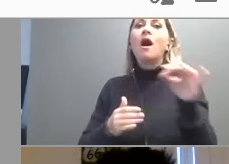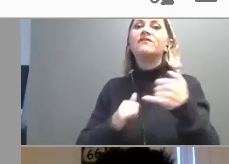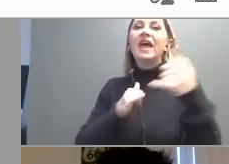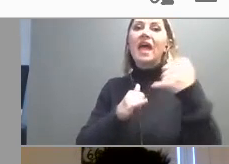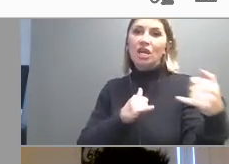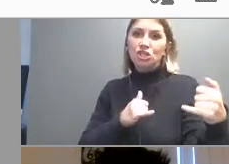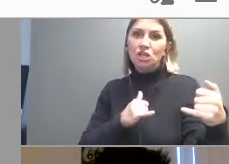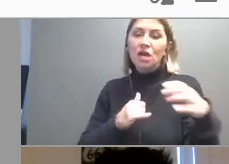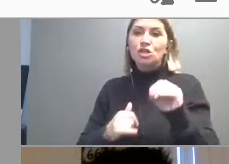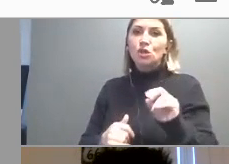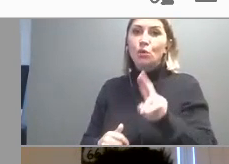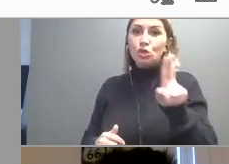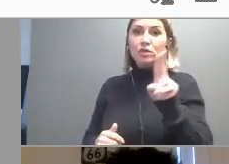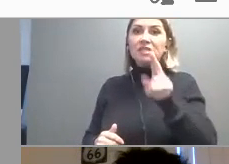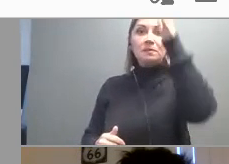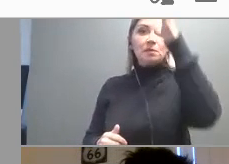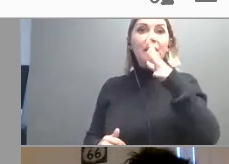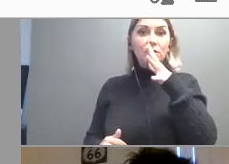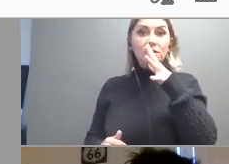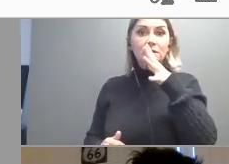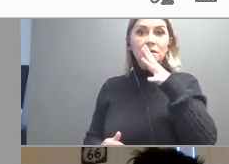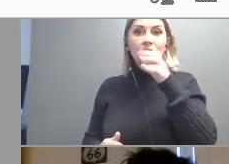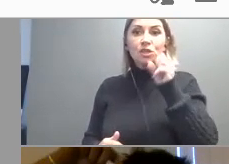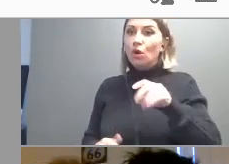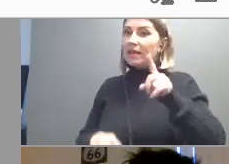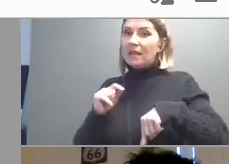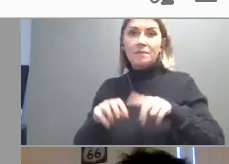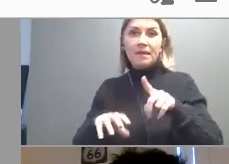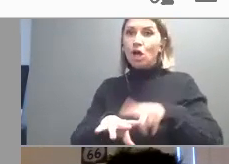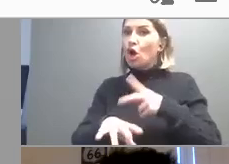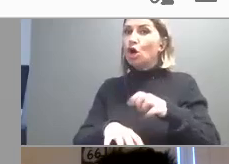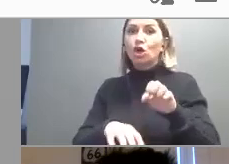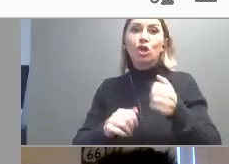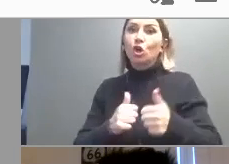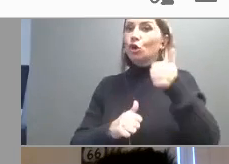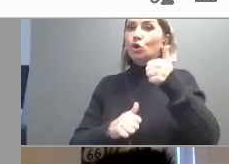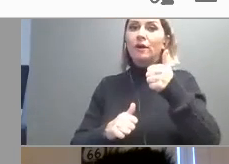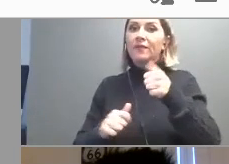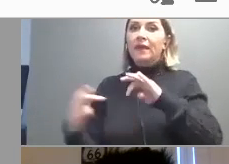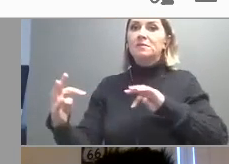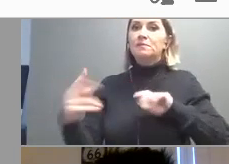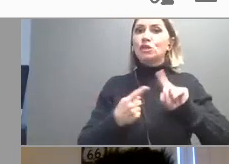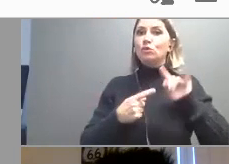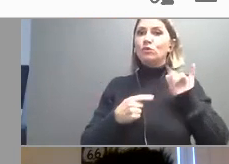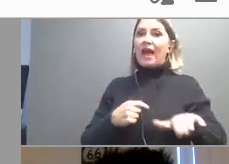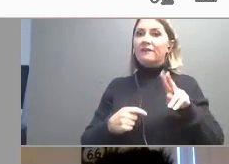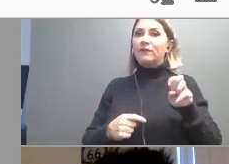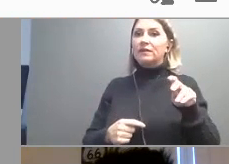U needs to be the parent of V. It cannot be a longer path that comes back to this particular vertex.